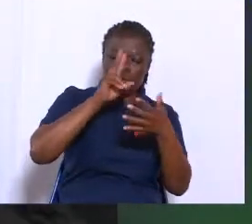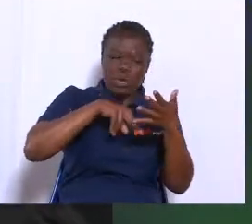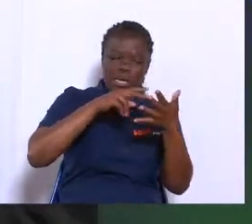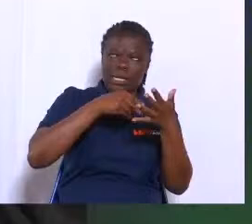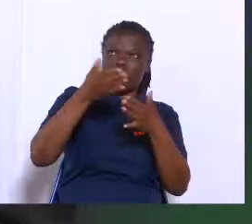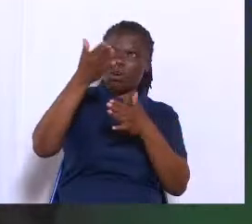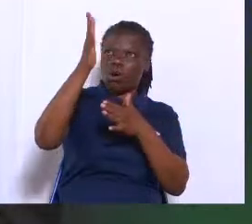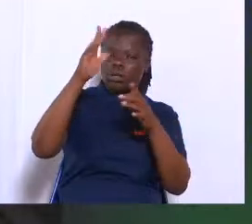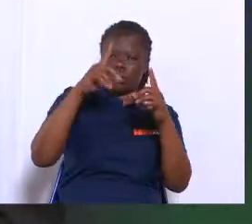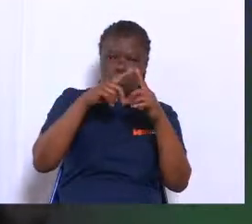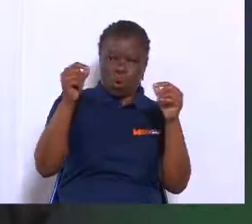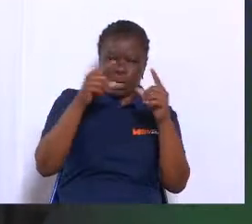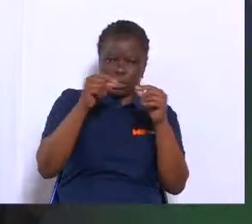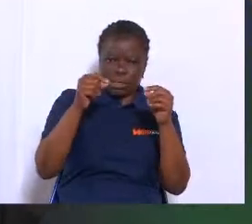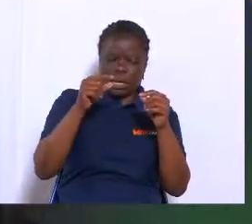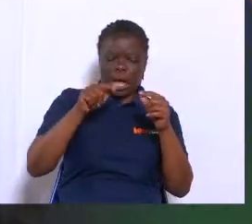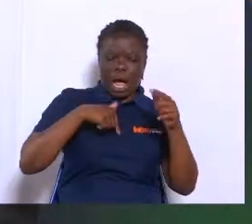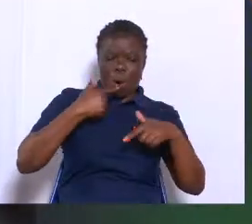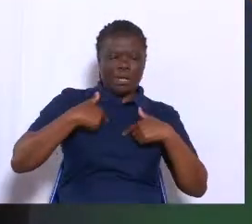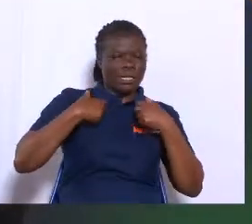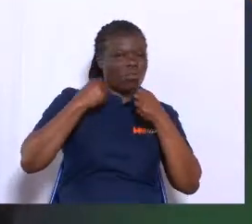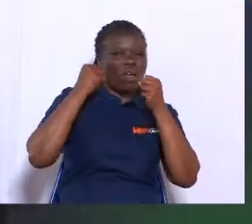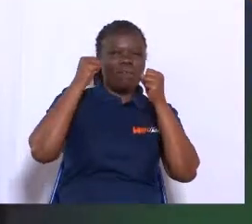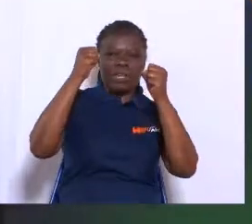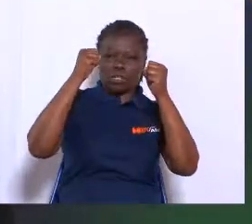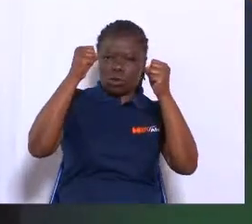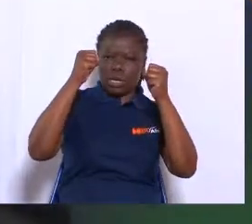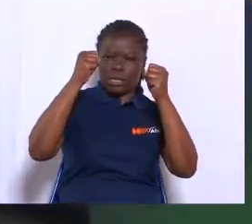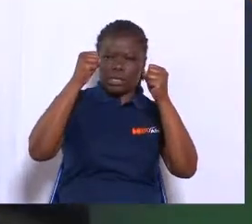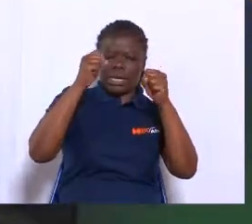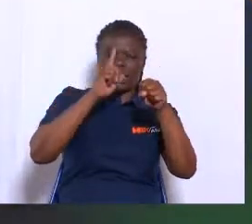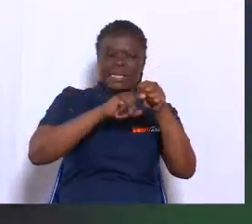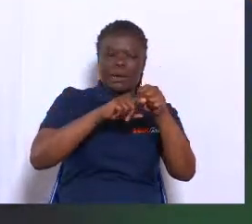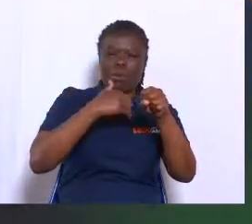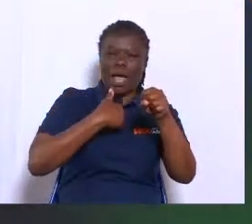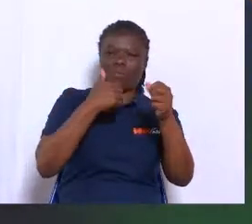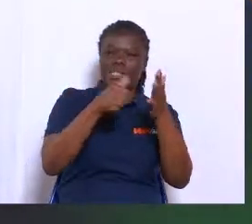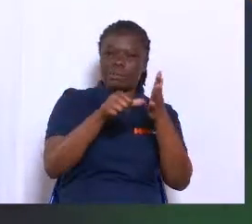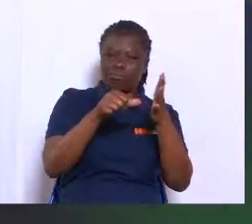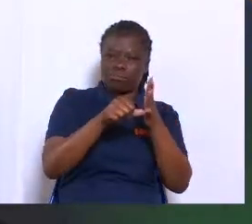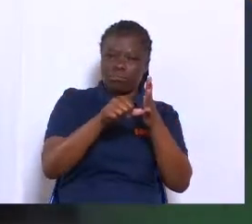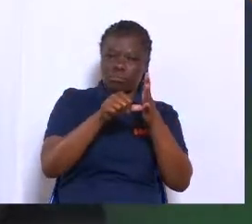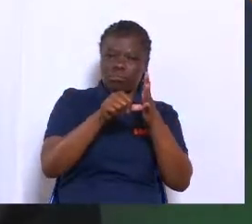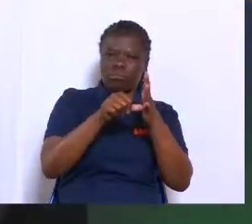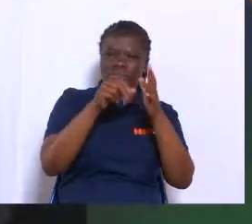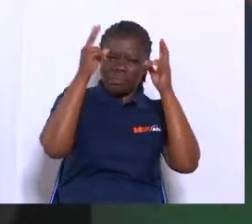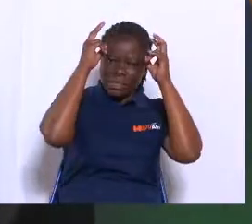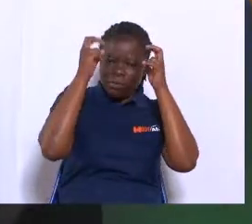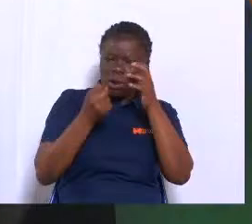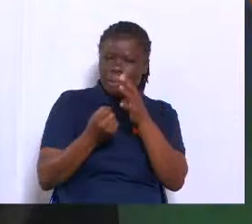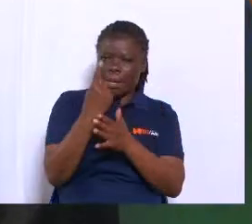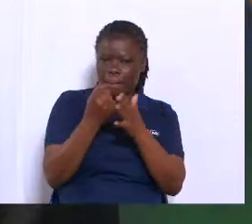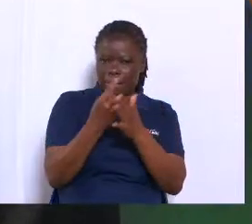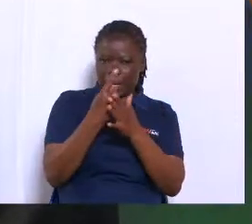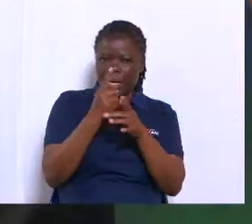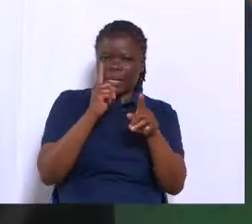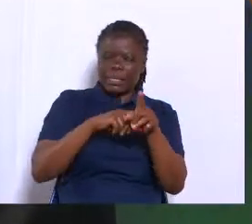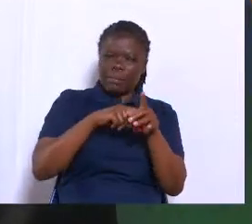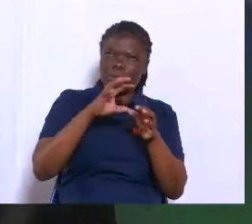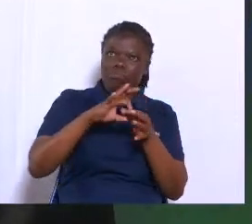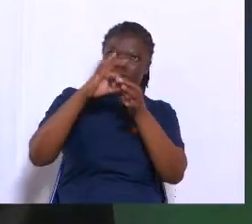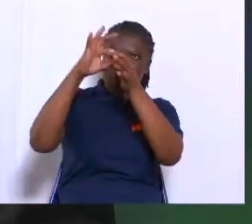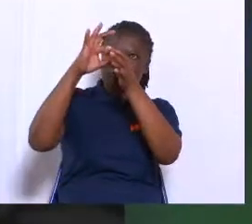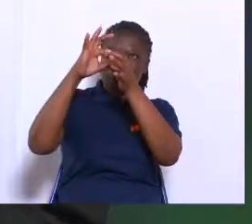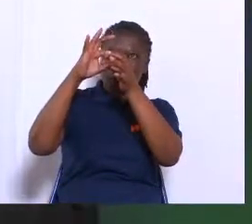We are victorious over the temptations of Satan as we saturate our mind with